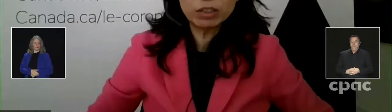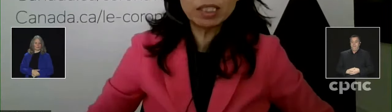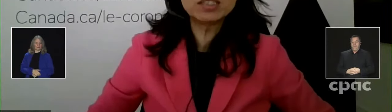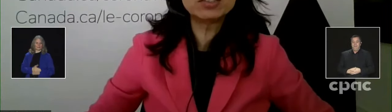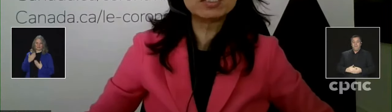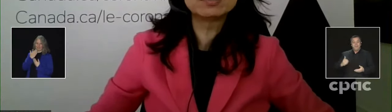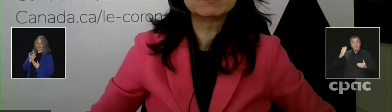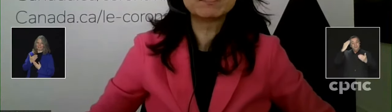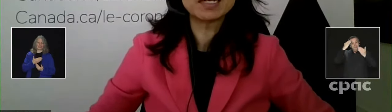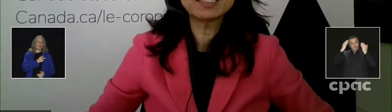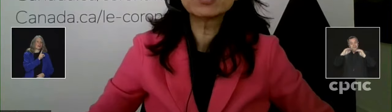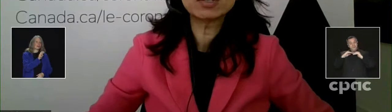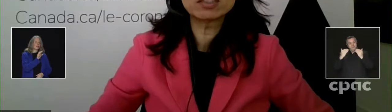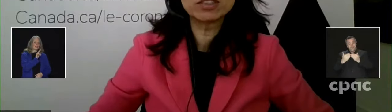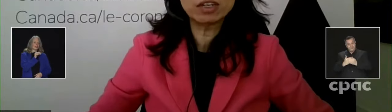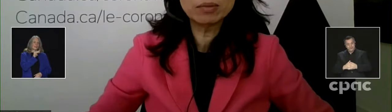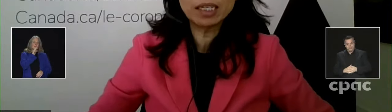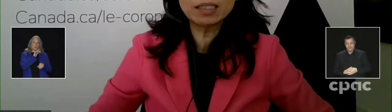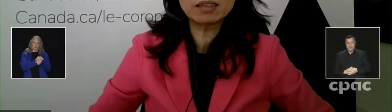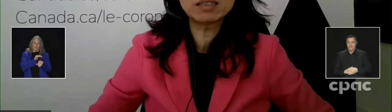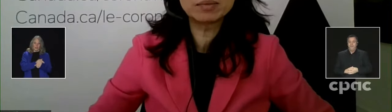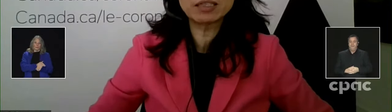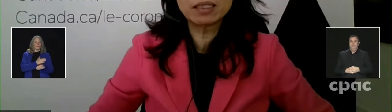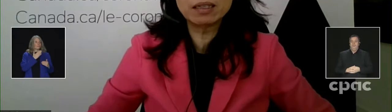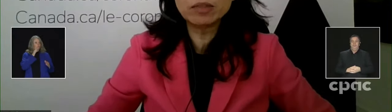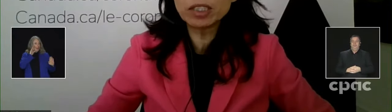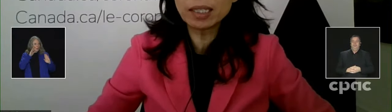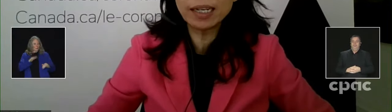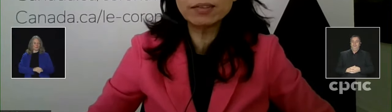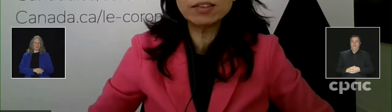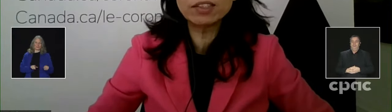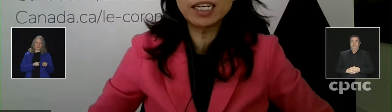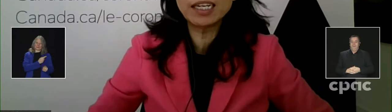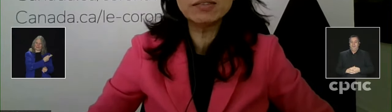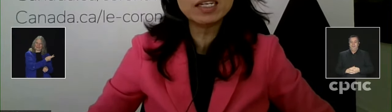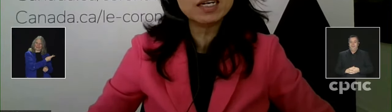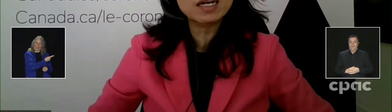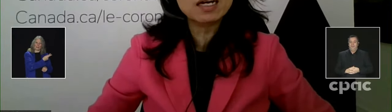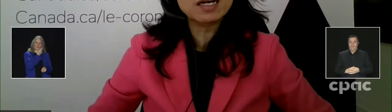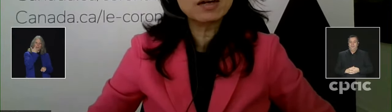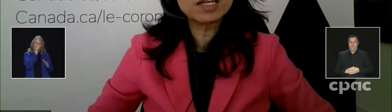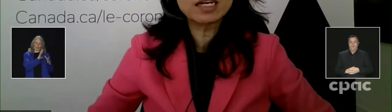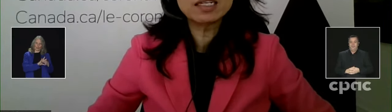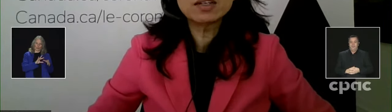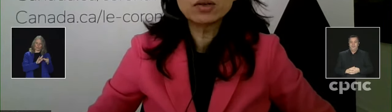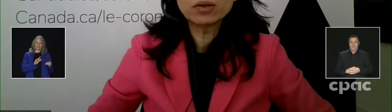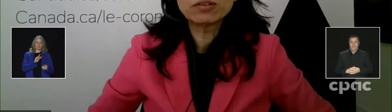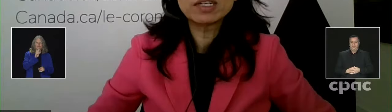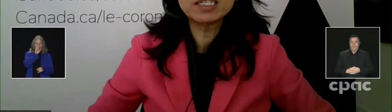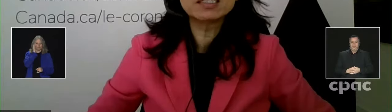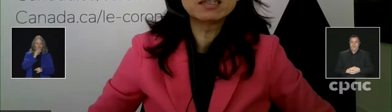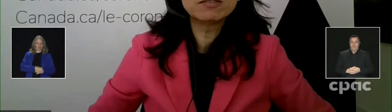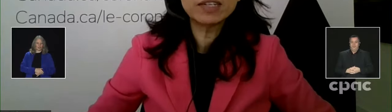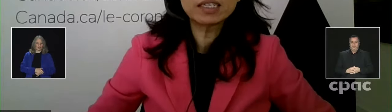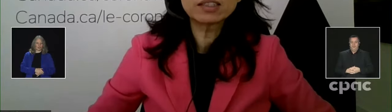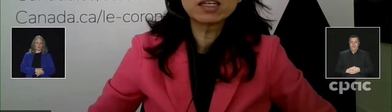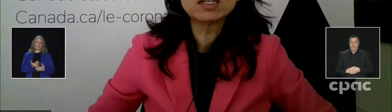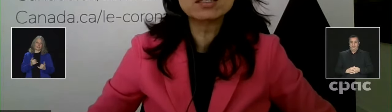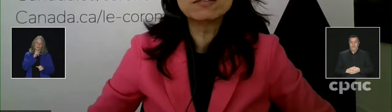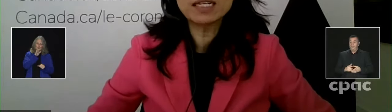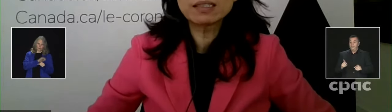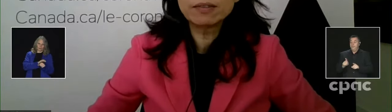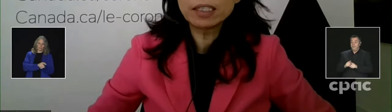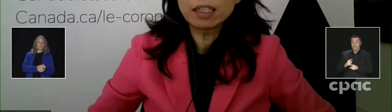Bonjour à toutes et à tous. As Dr. Sharma and Dr. Berthiaume just announced today, Health Canada authorized